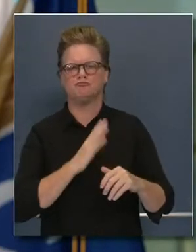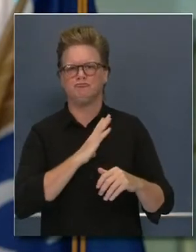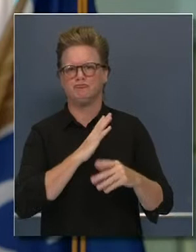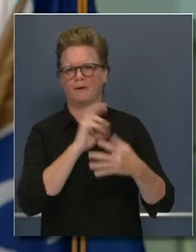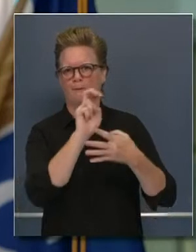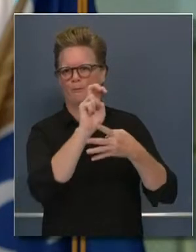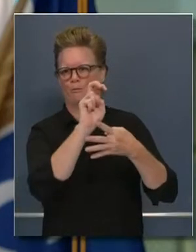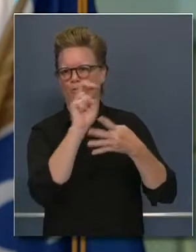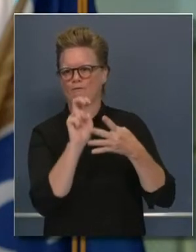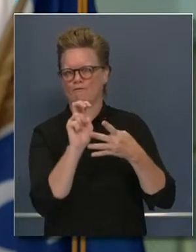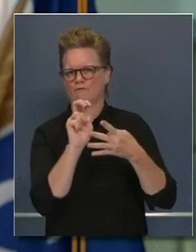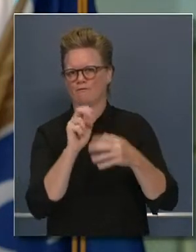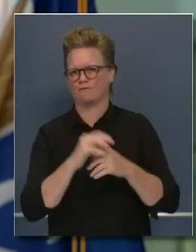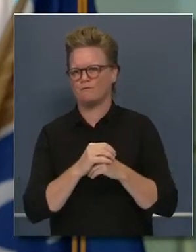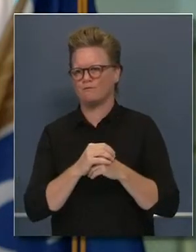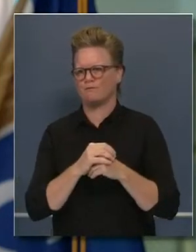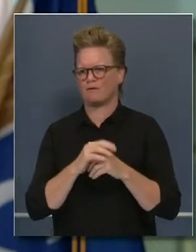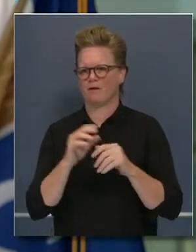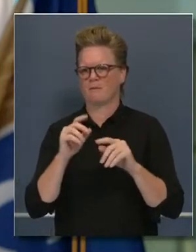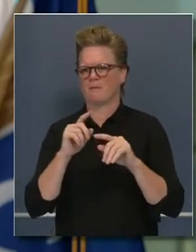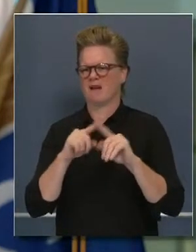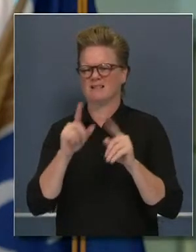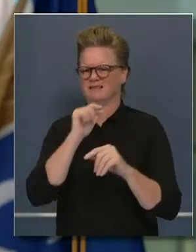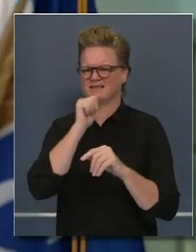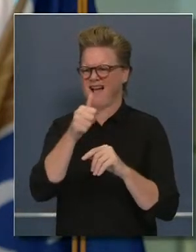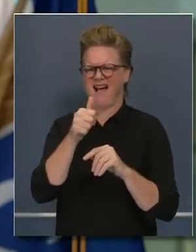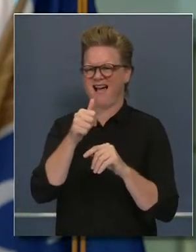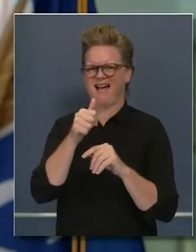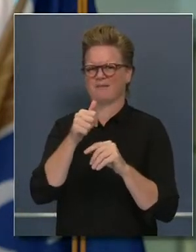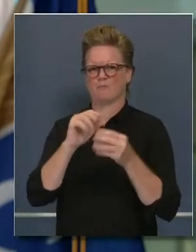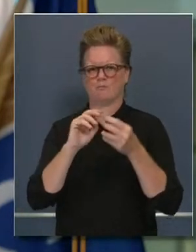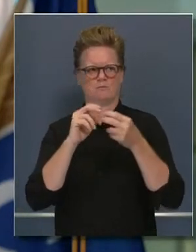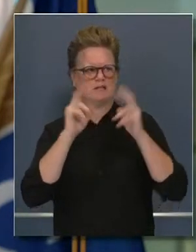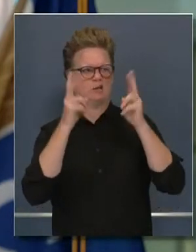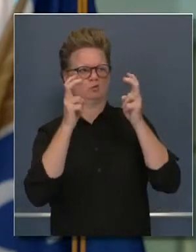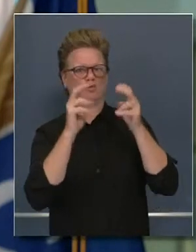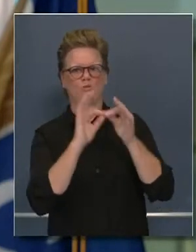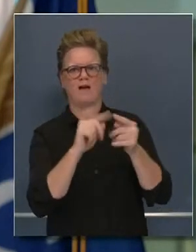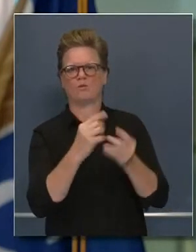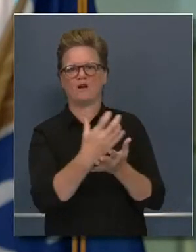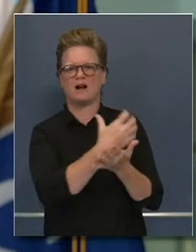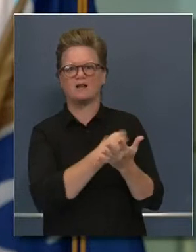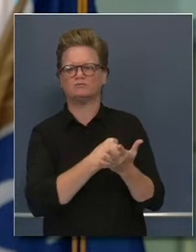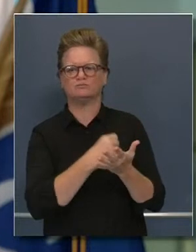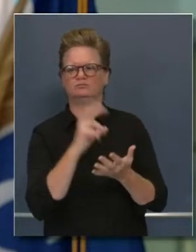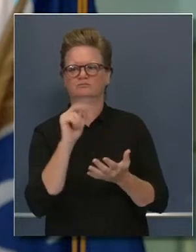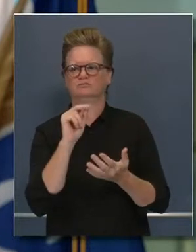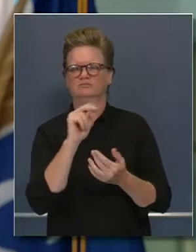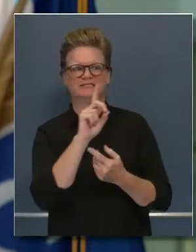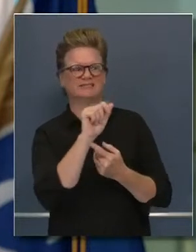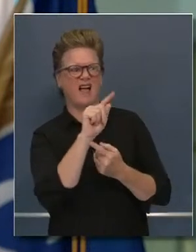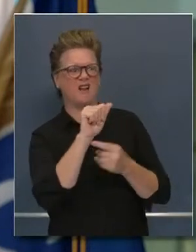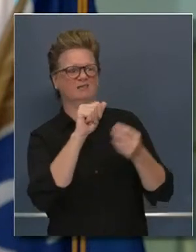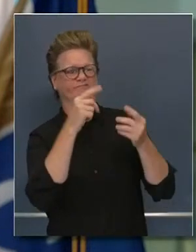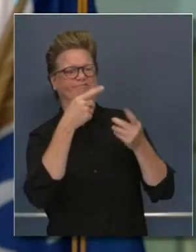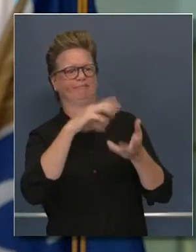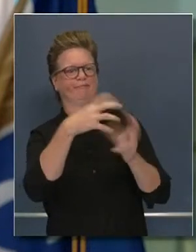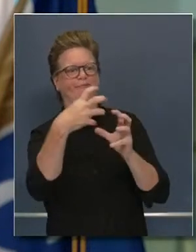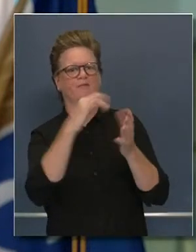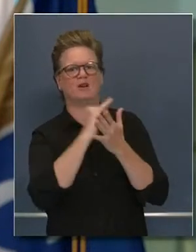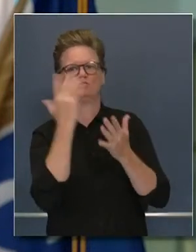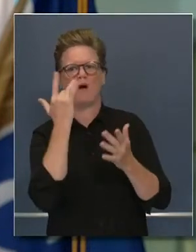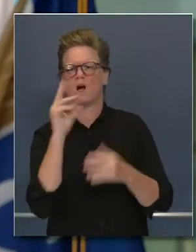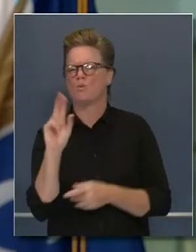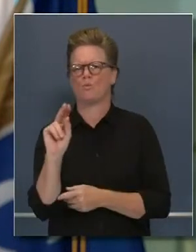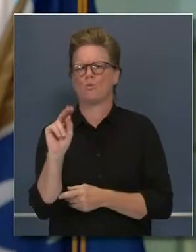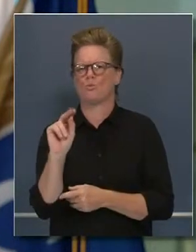data collection issue or that we have problematic data. It is really looking at a point in time when the data is